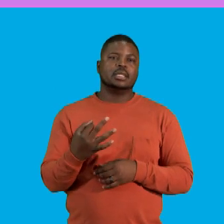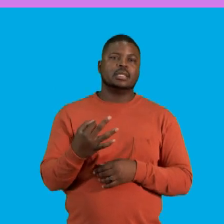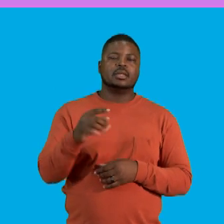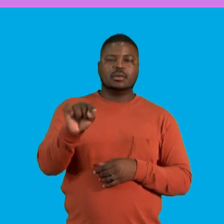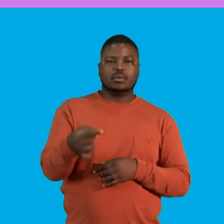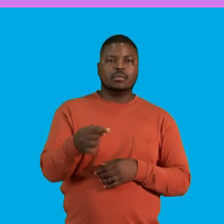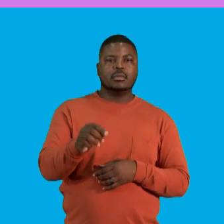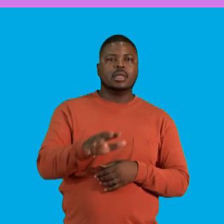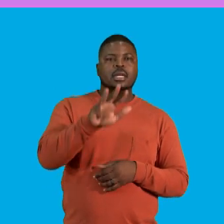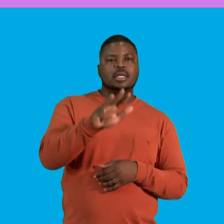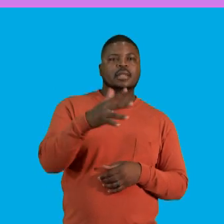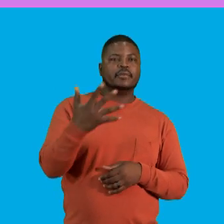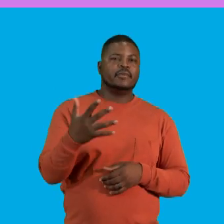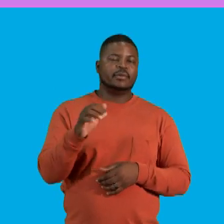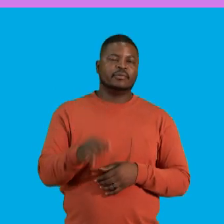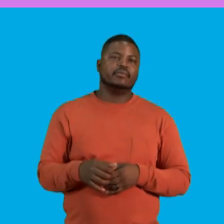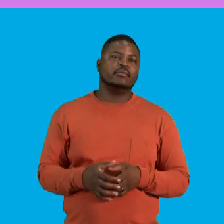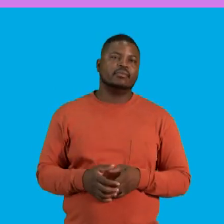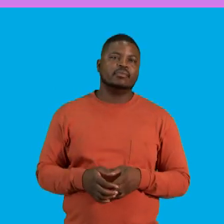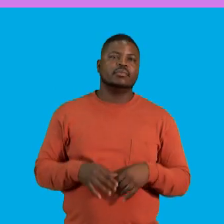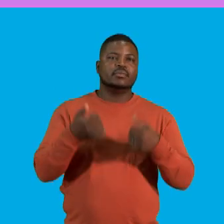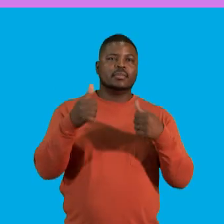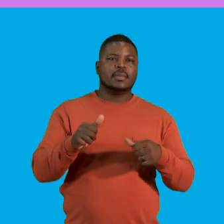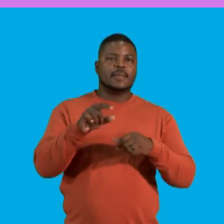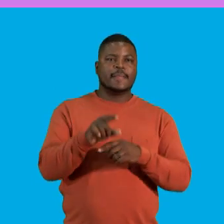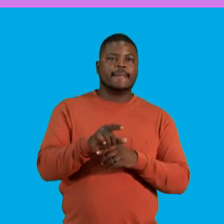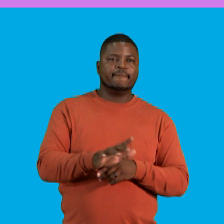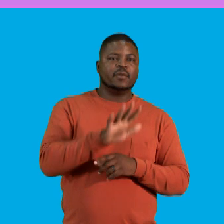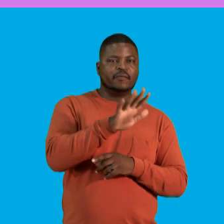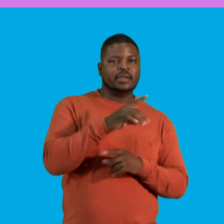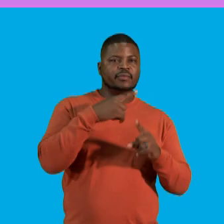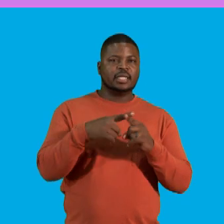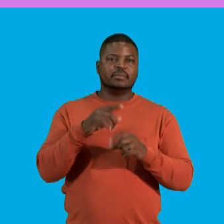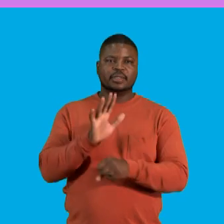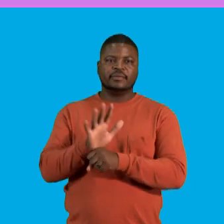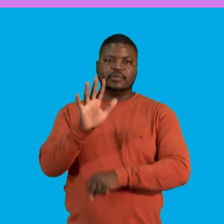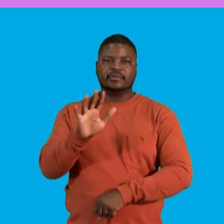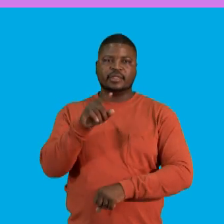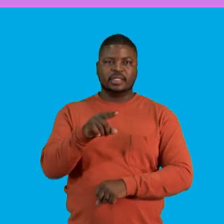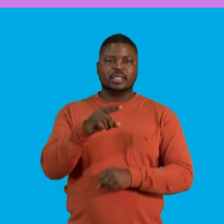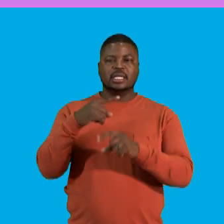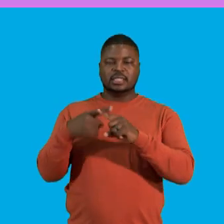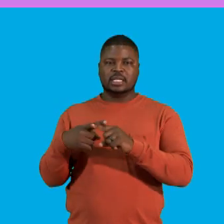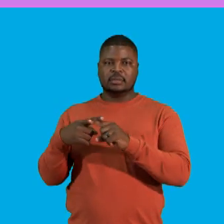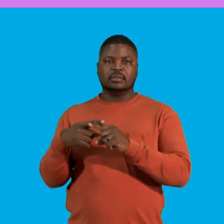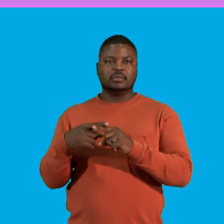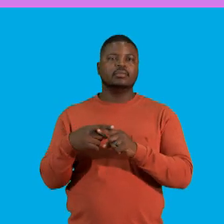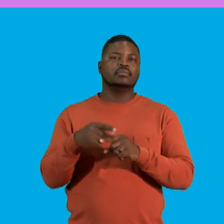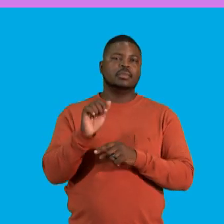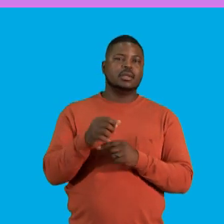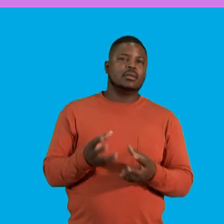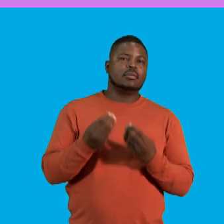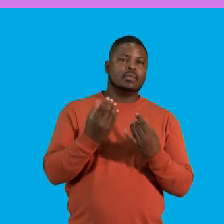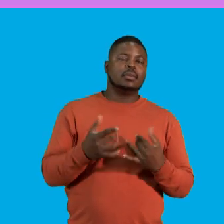rand 95 cents. Then the next one is 5 times 15. 5 times 15 gives